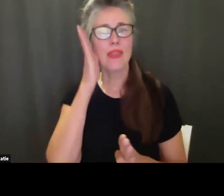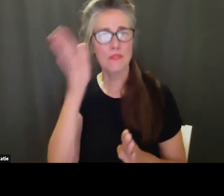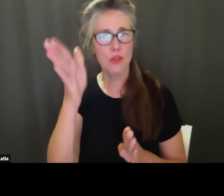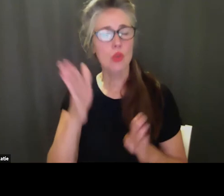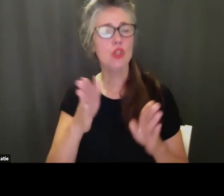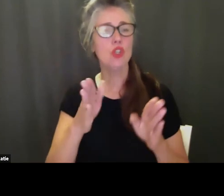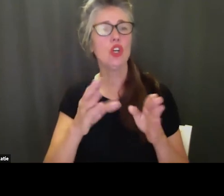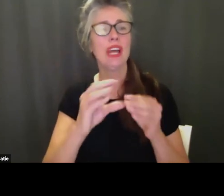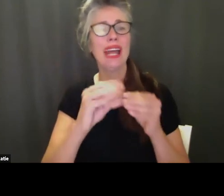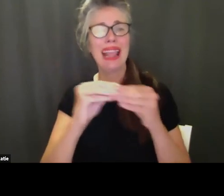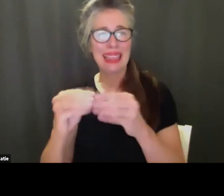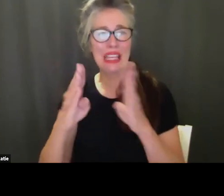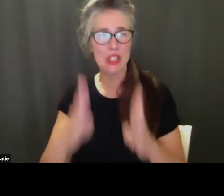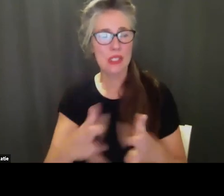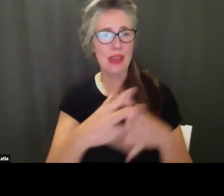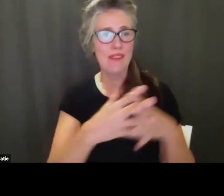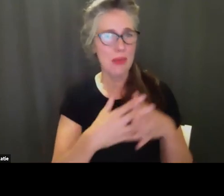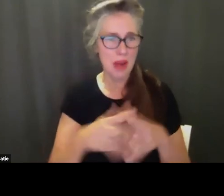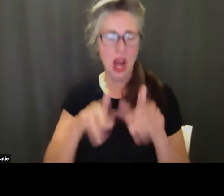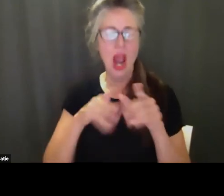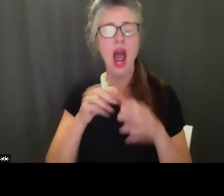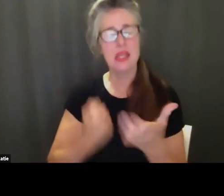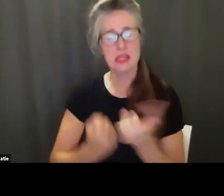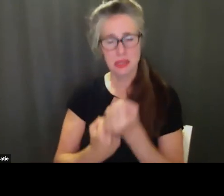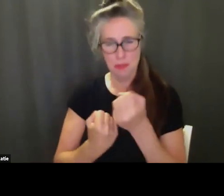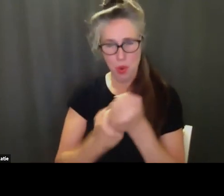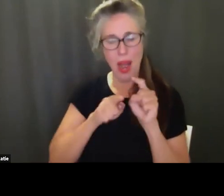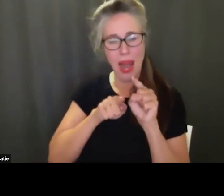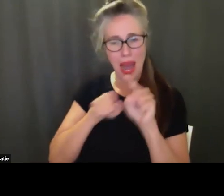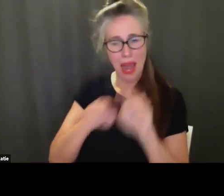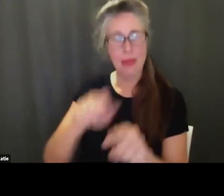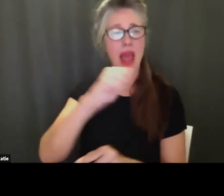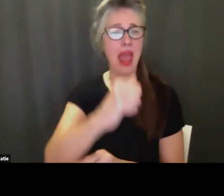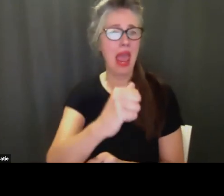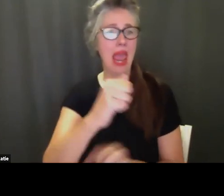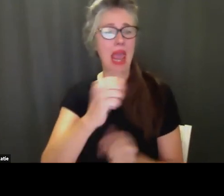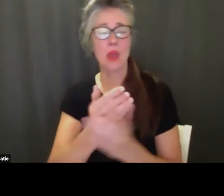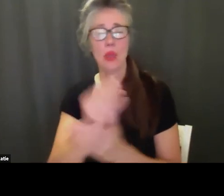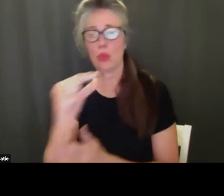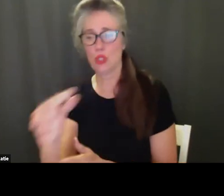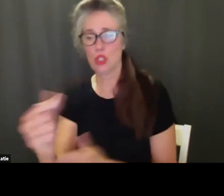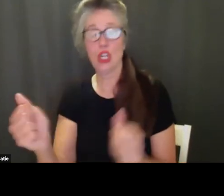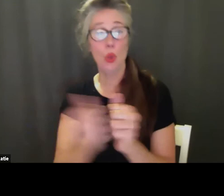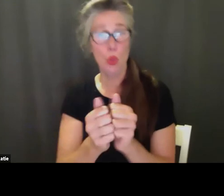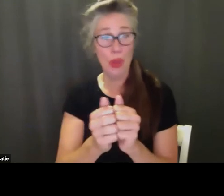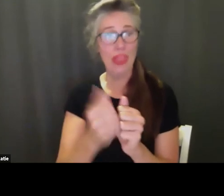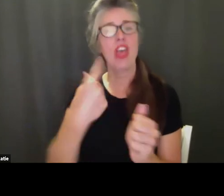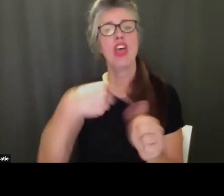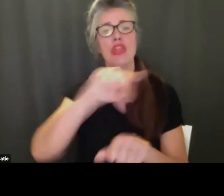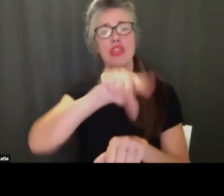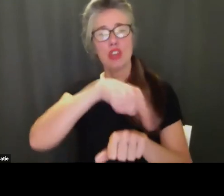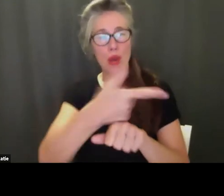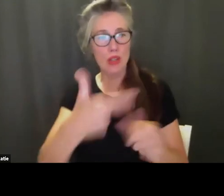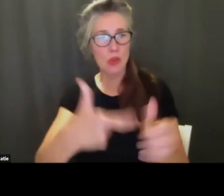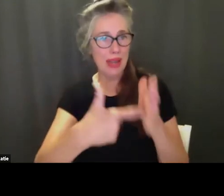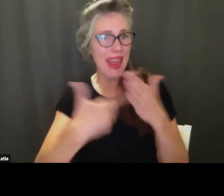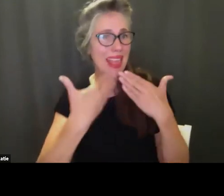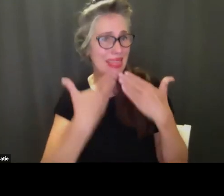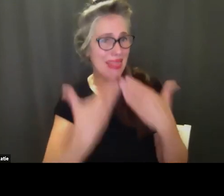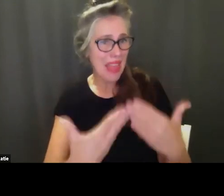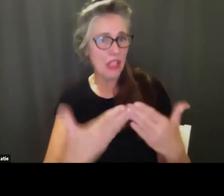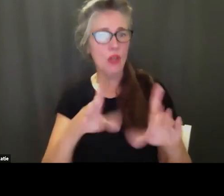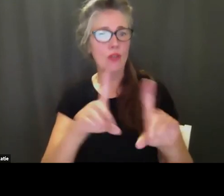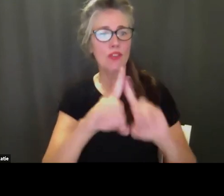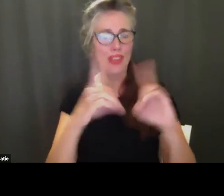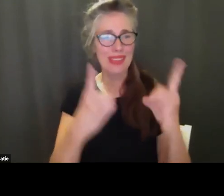support the alignment of the A through G and graduation requirements. I would like to extend a thank you to the Santa Barbara Unified School District for implementing a